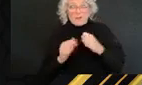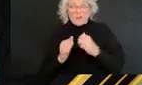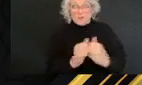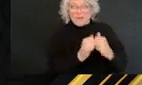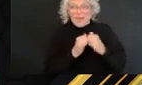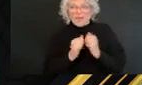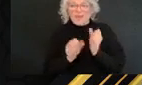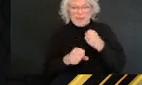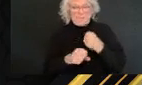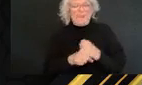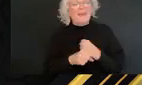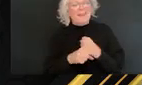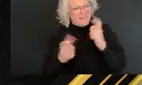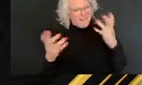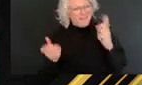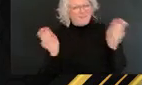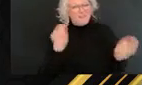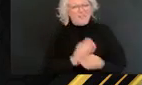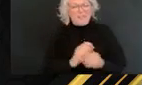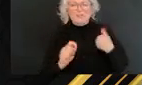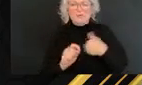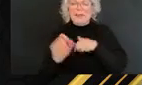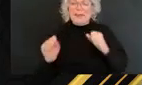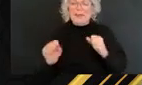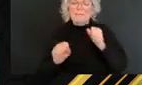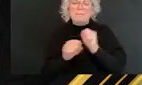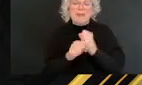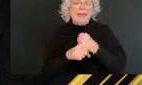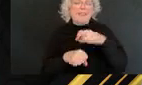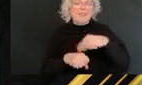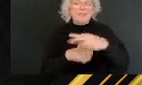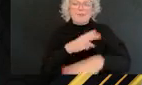working together to make this world more accessible. Thank you.